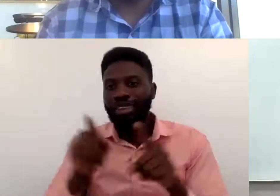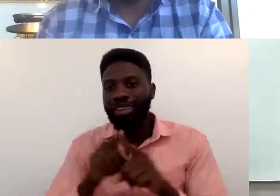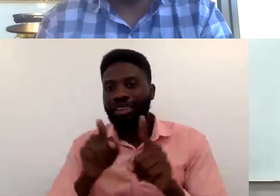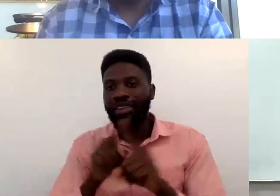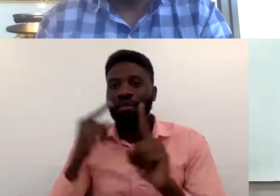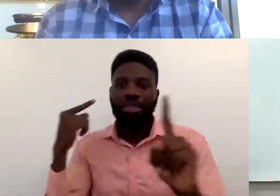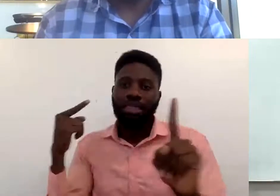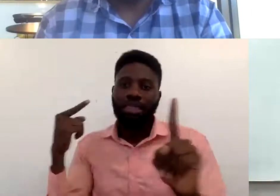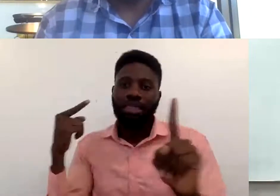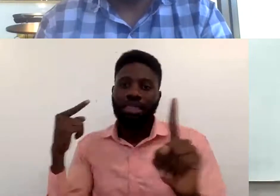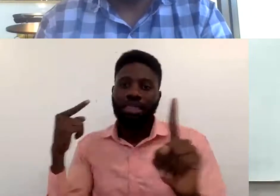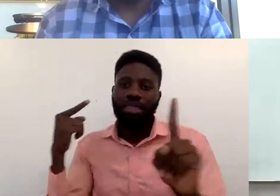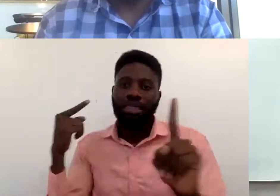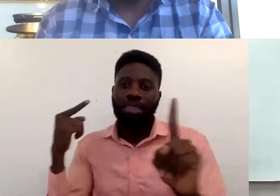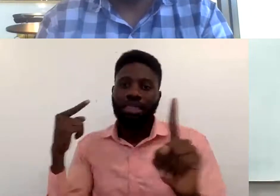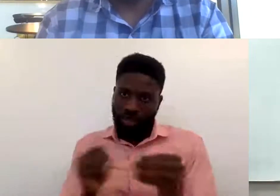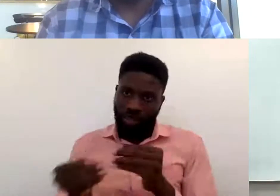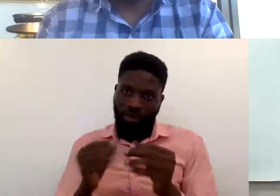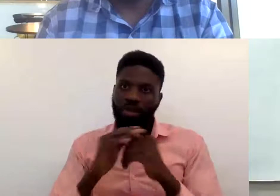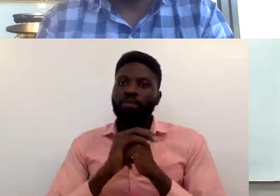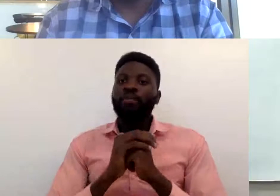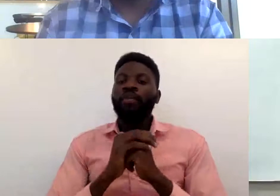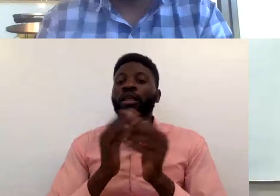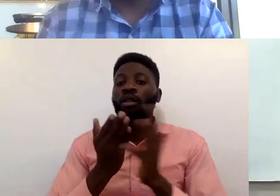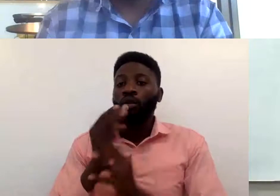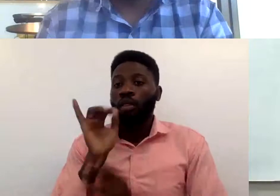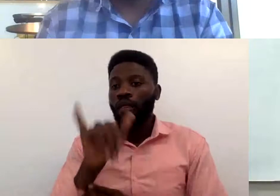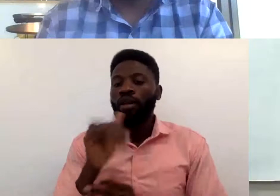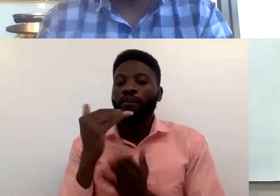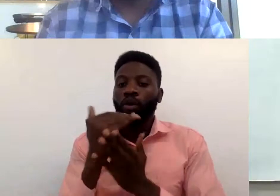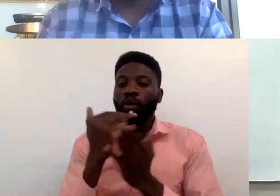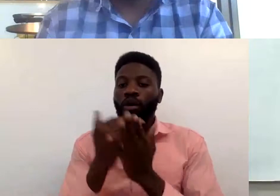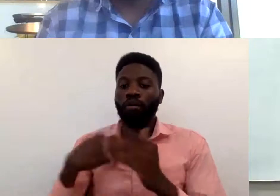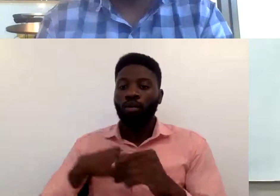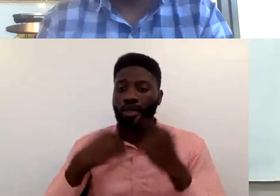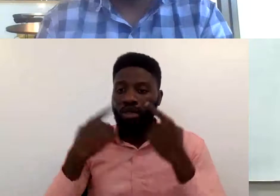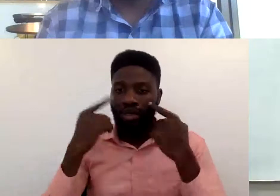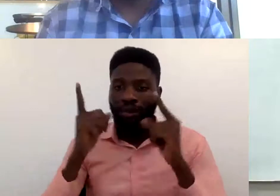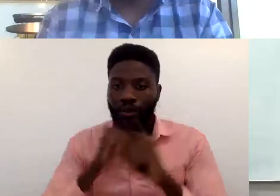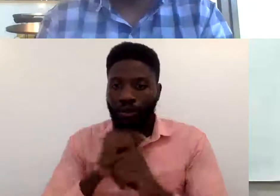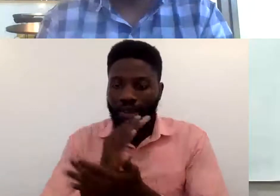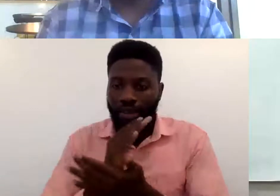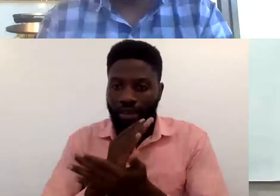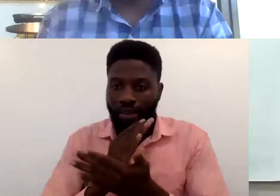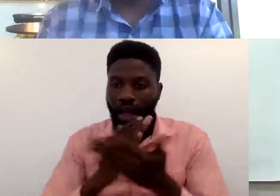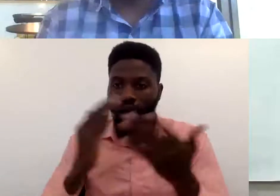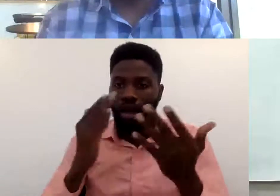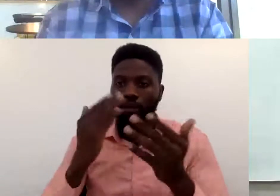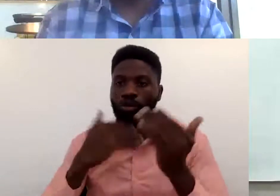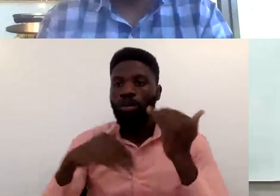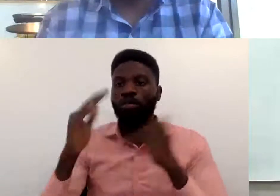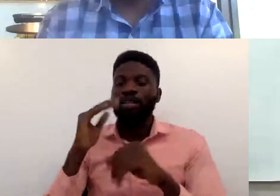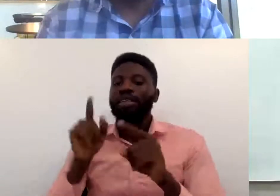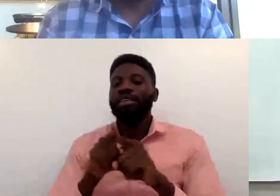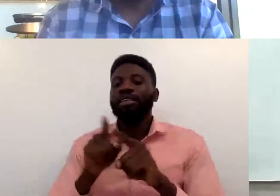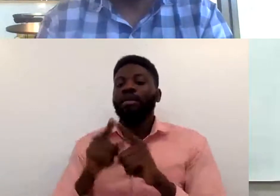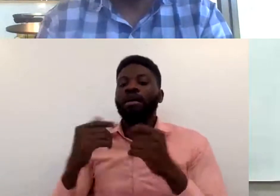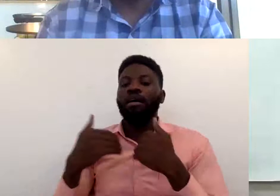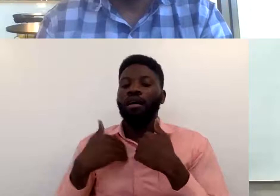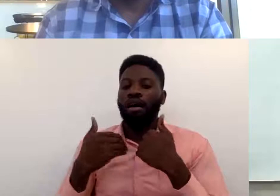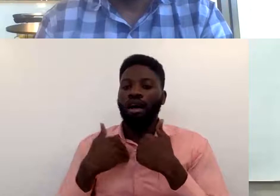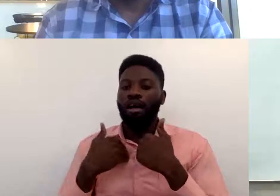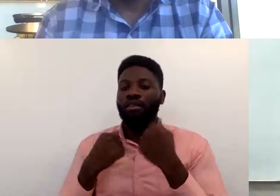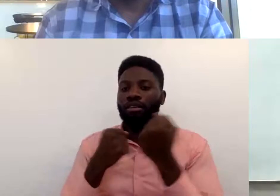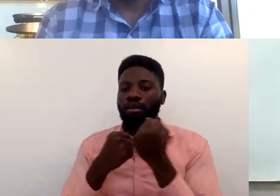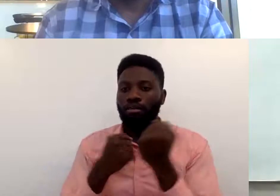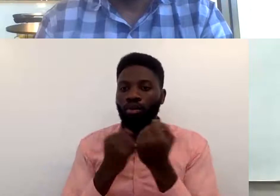students with disabilities. And through this program, we have seen some of these universities even set up directorates of support services